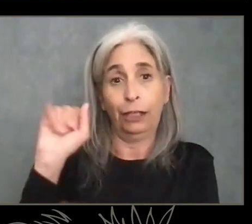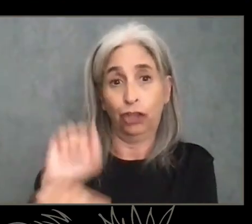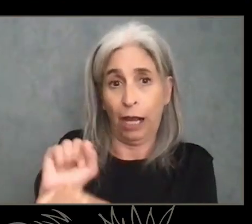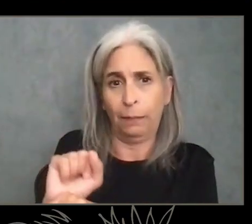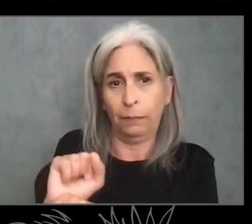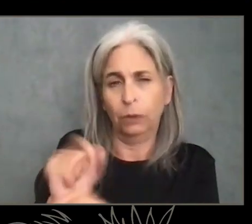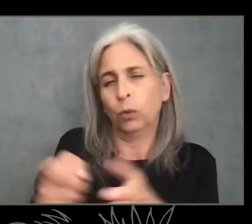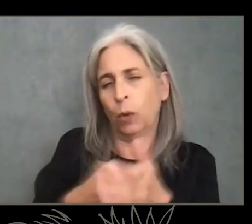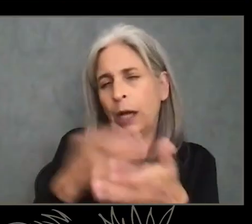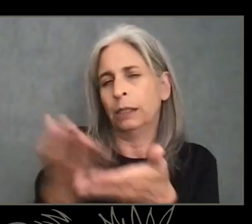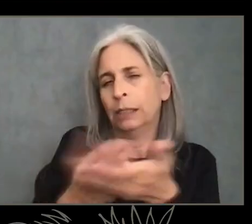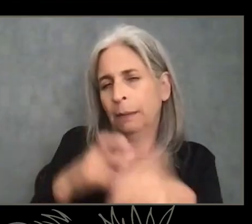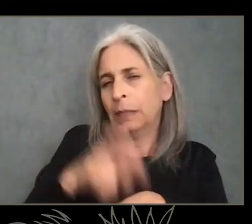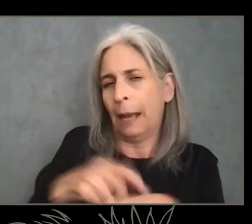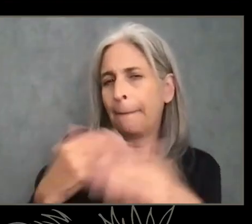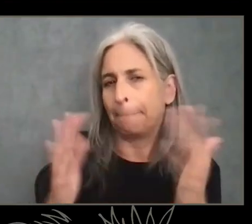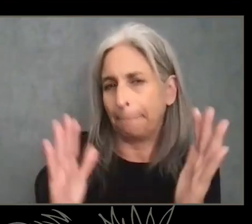time.